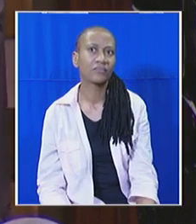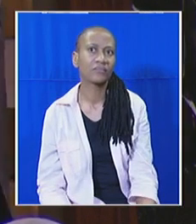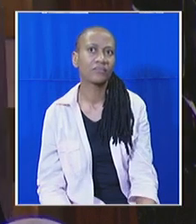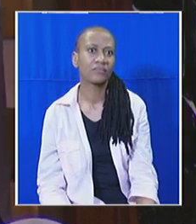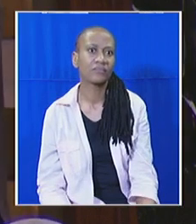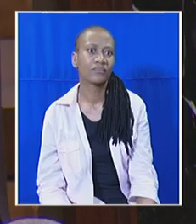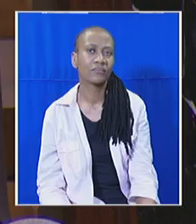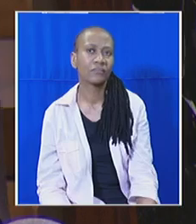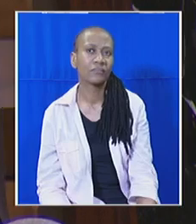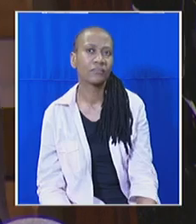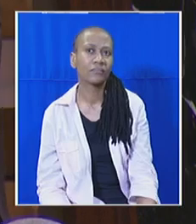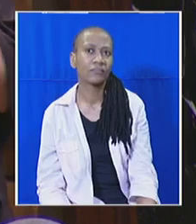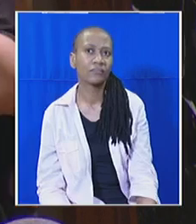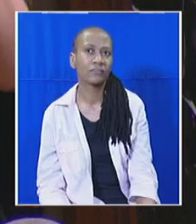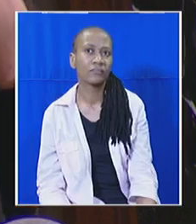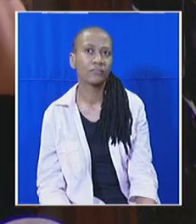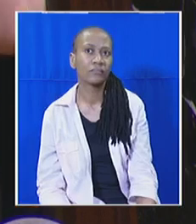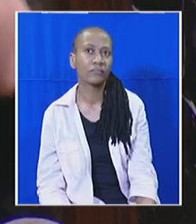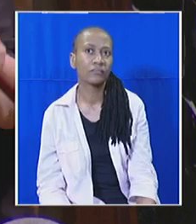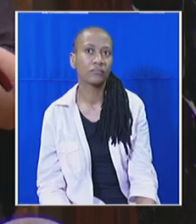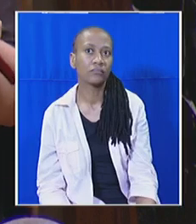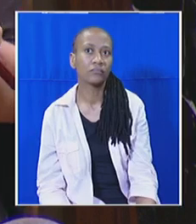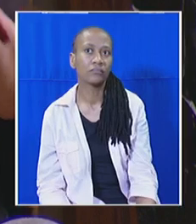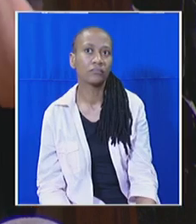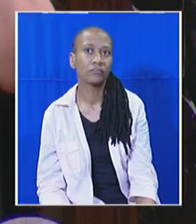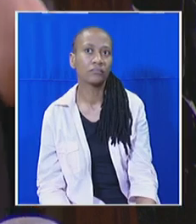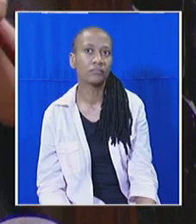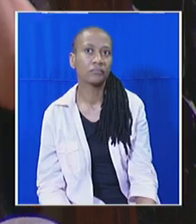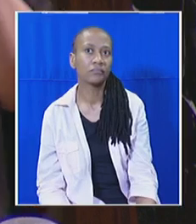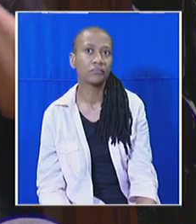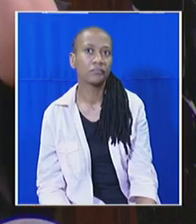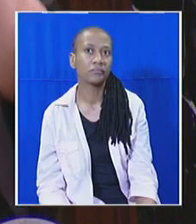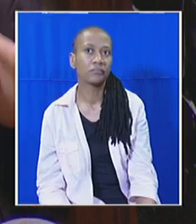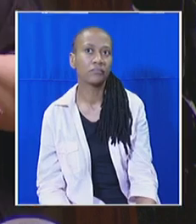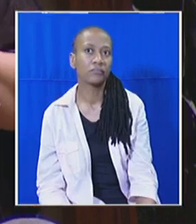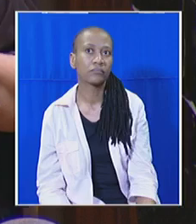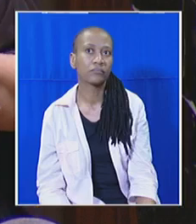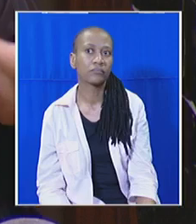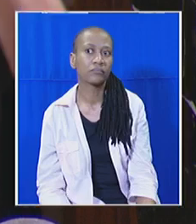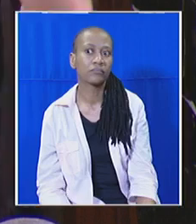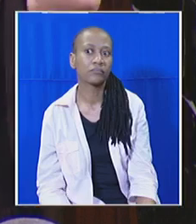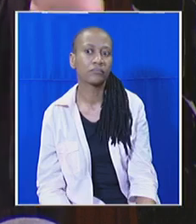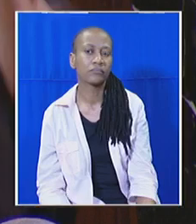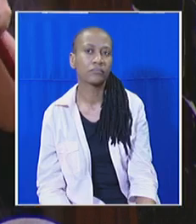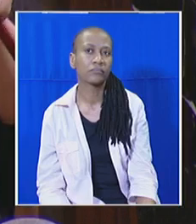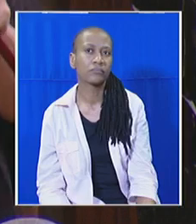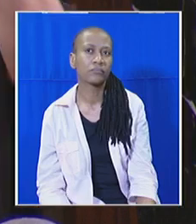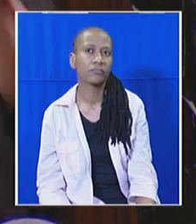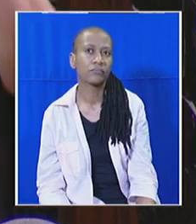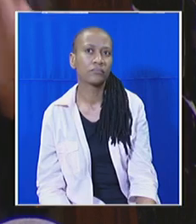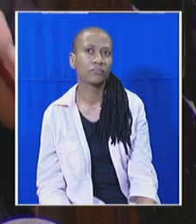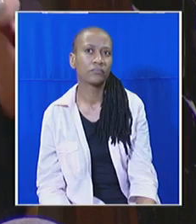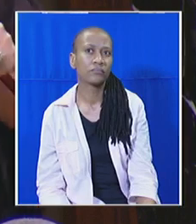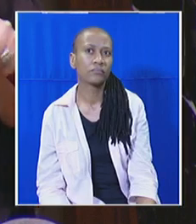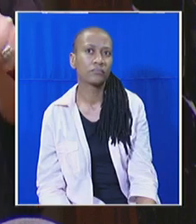I'm saying it again, okay? And Honorable Mbata is correct. We can only take so much tempting